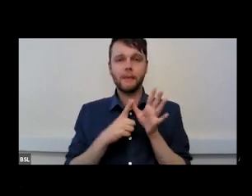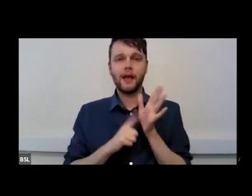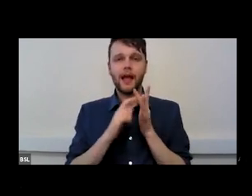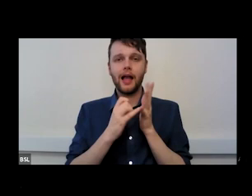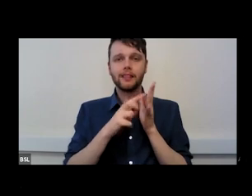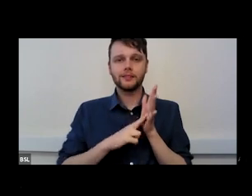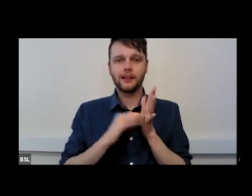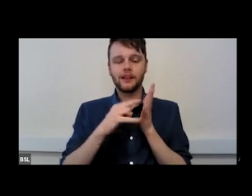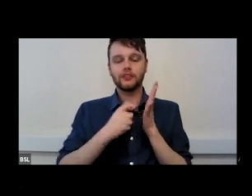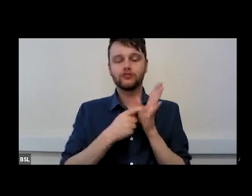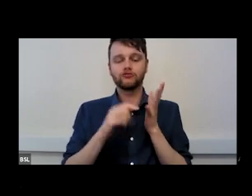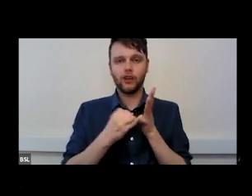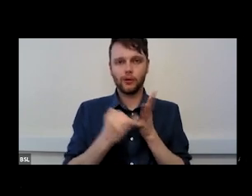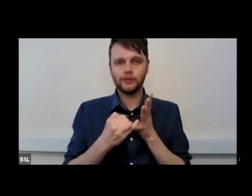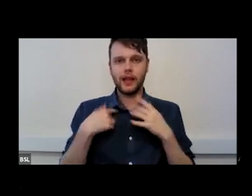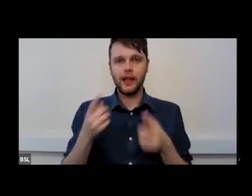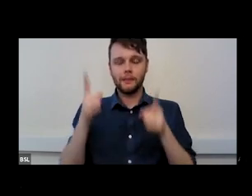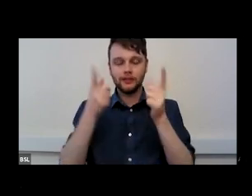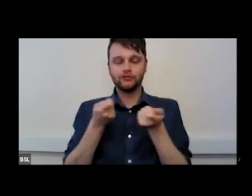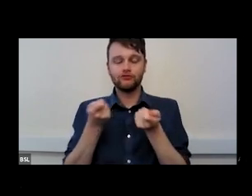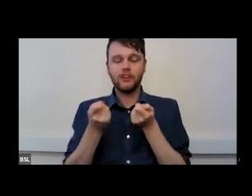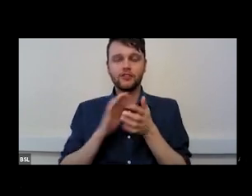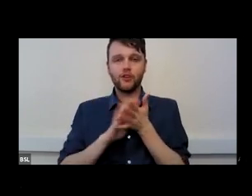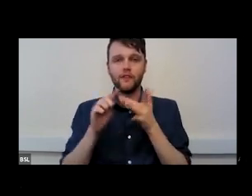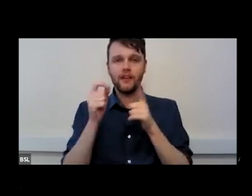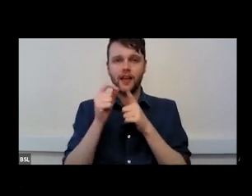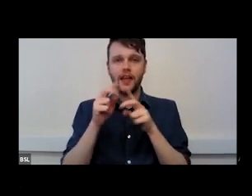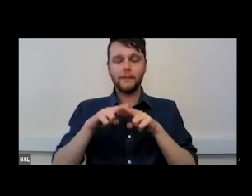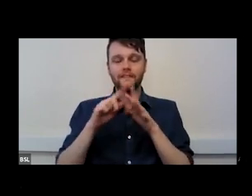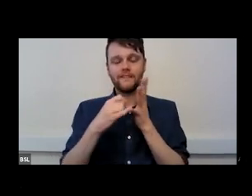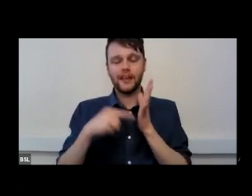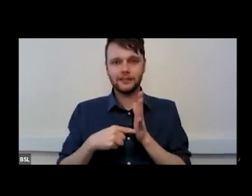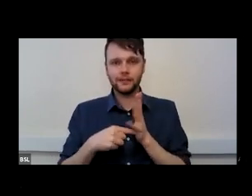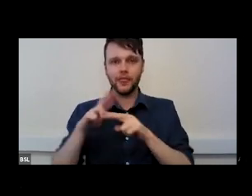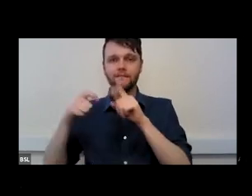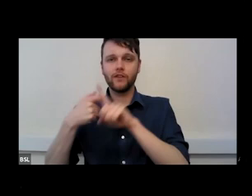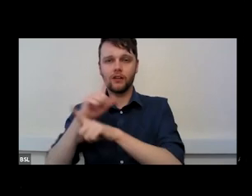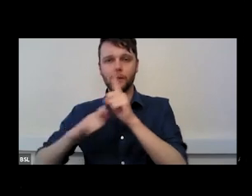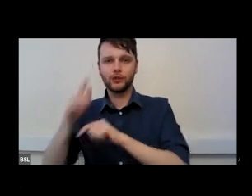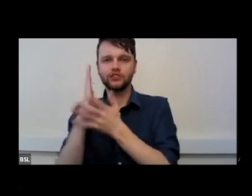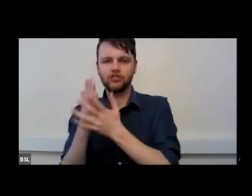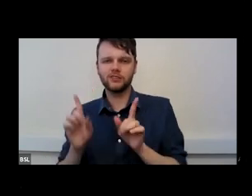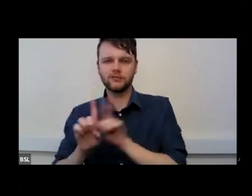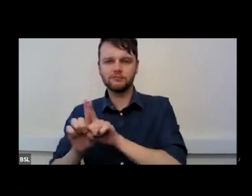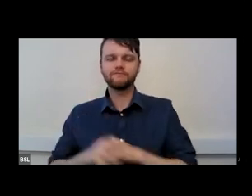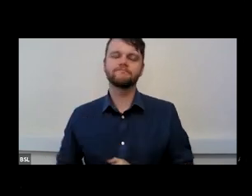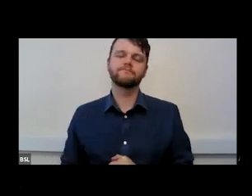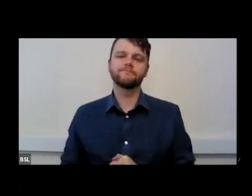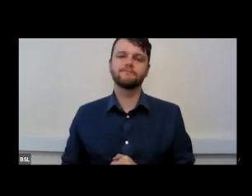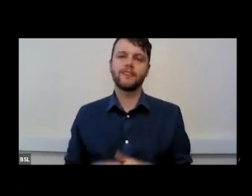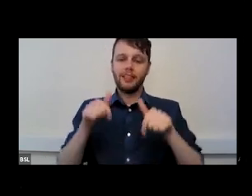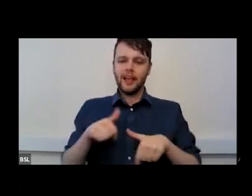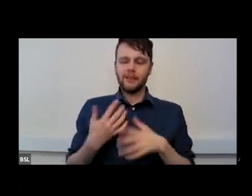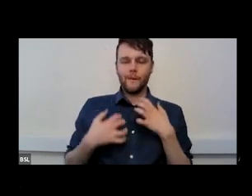and I'm the director of HippFest with Falkirk Community Trust. This event is an exciting development for us